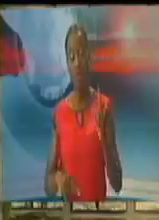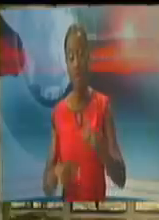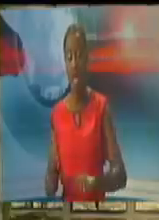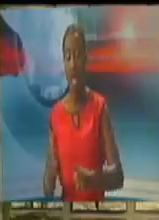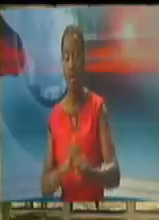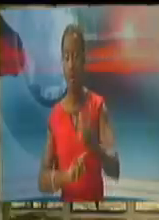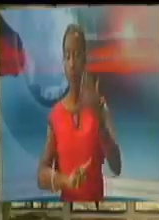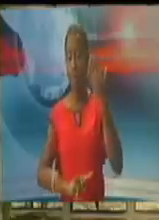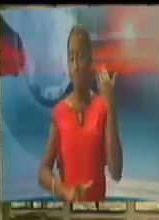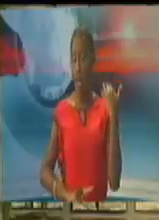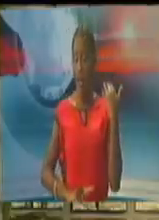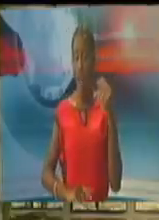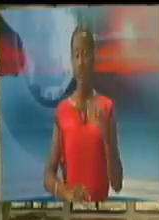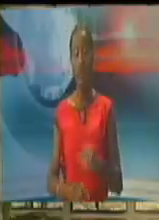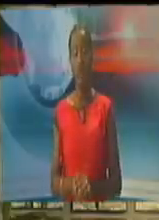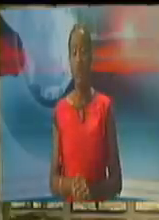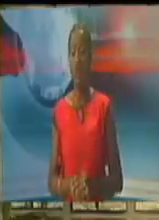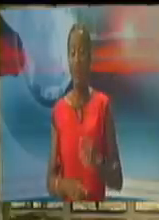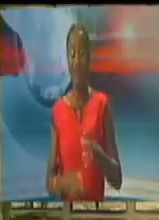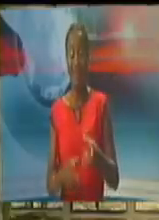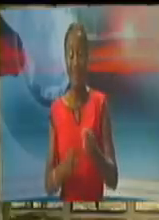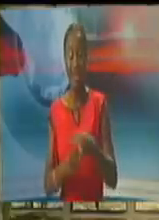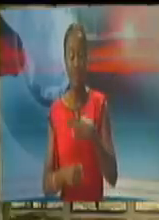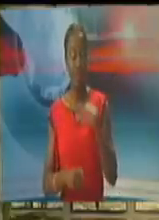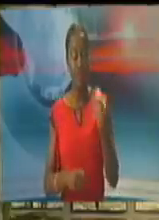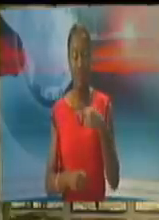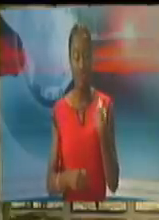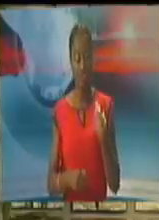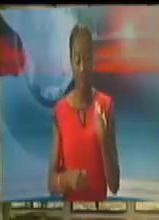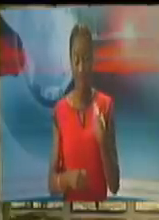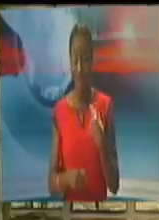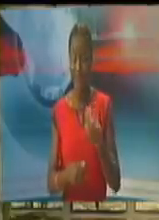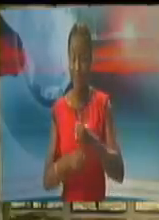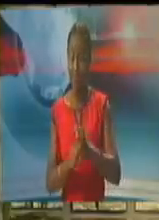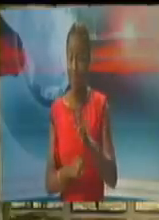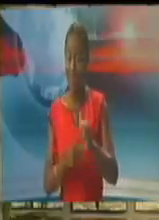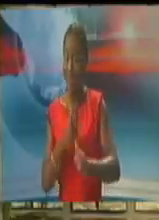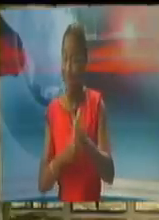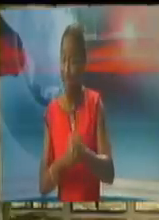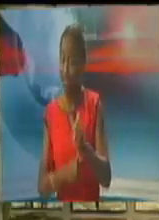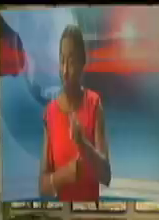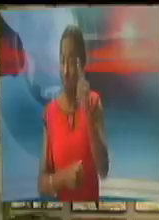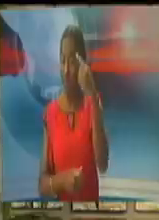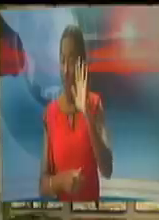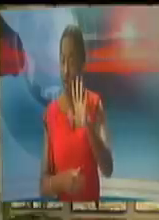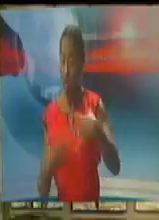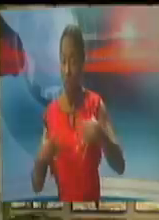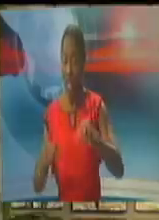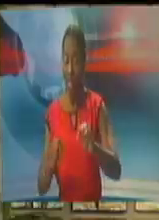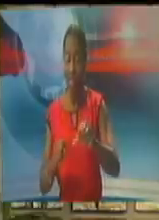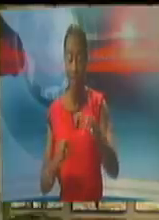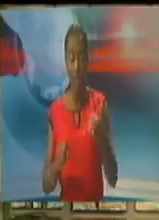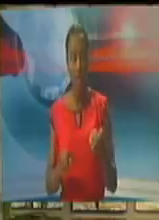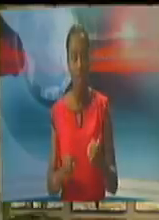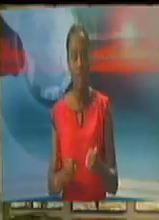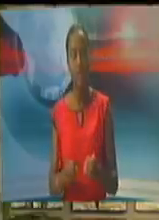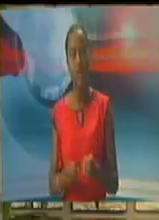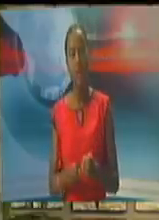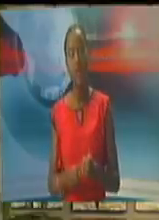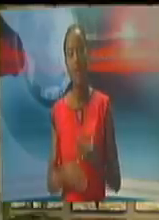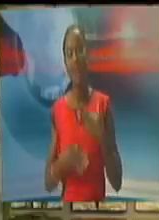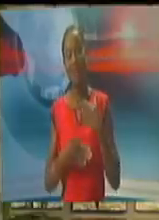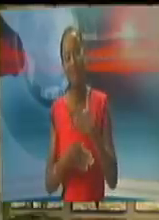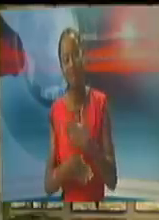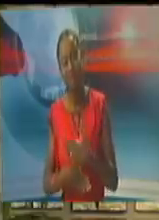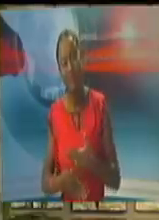must not lose faith and take risks that will jeopardize your health and that of others. So I am appealing to you once again to follow the public